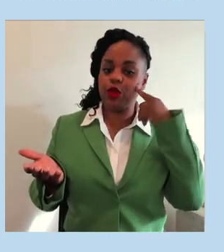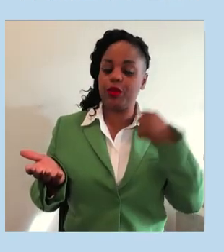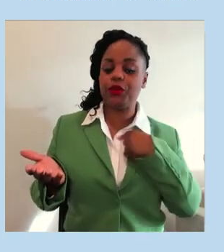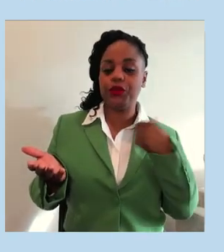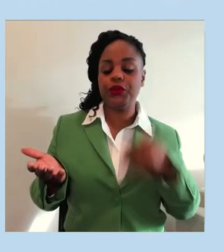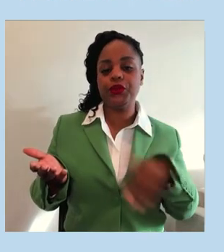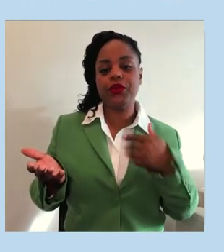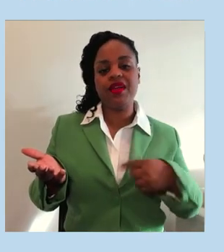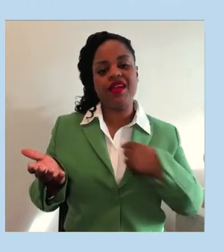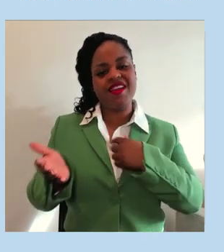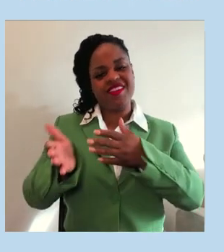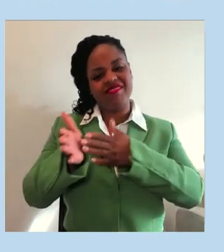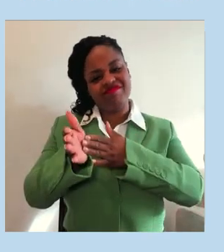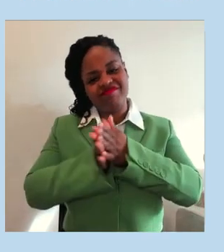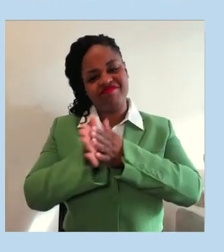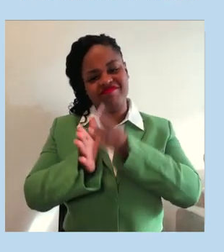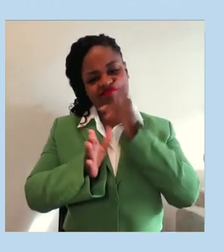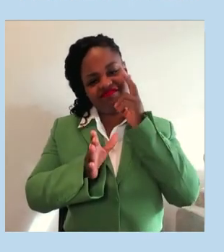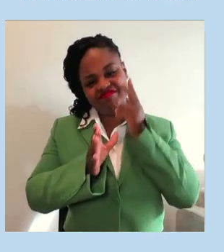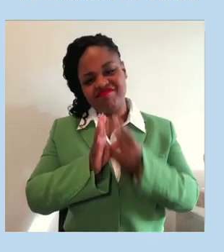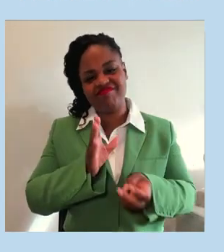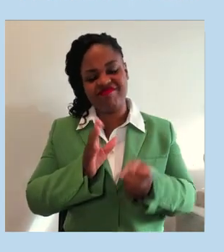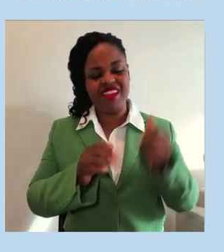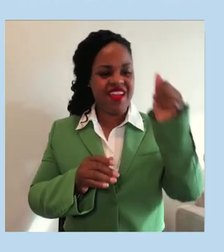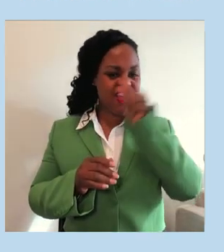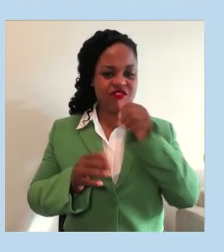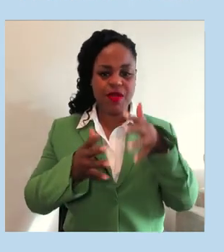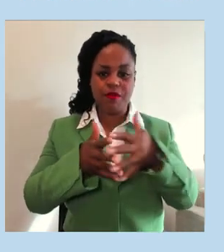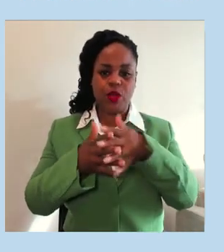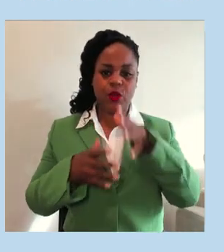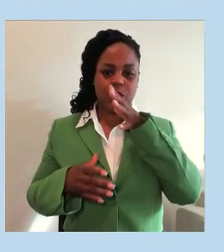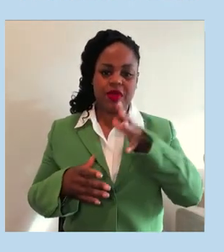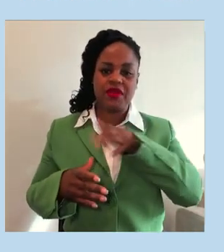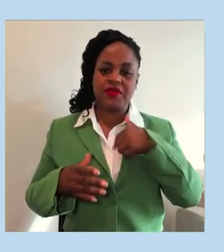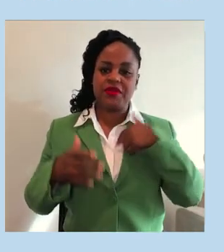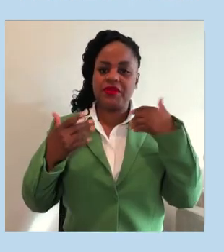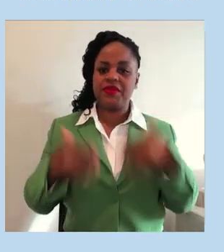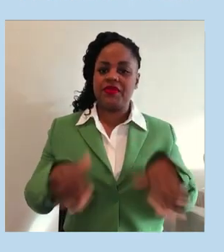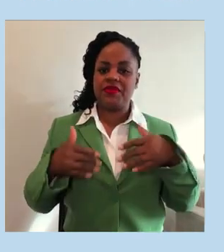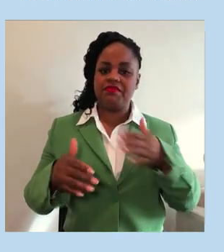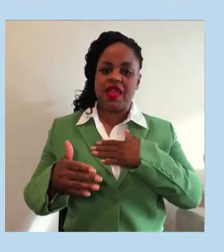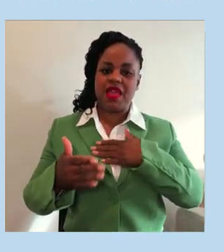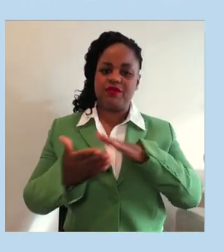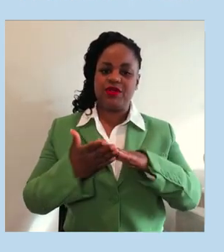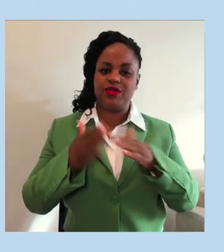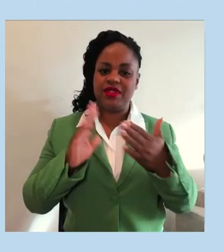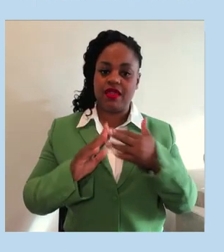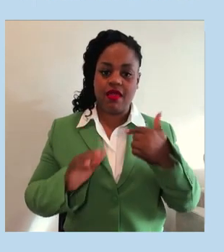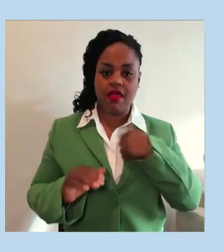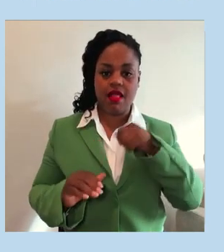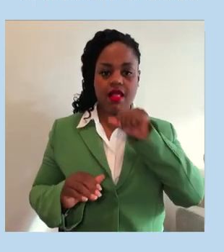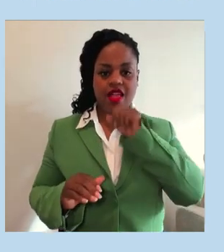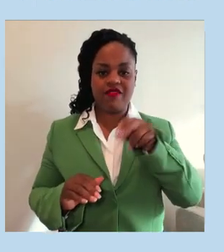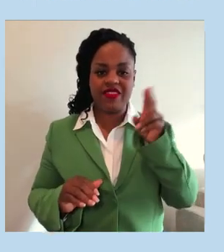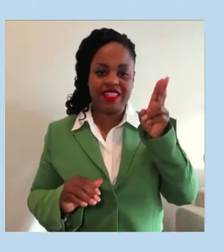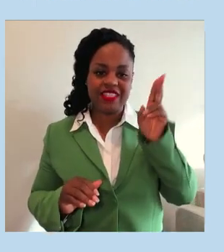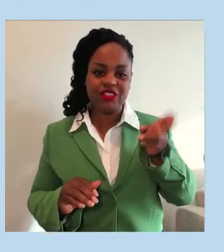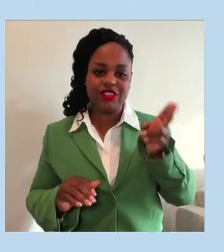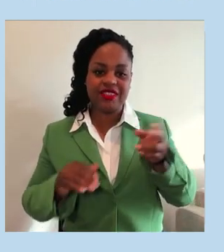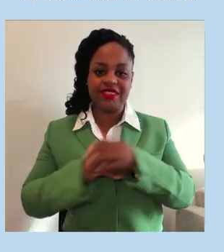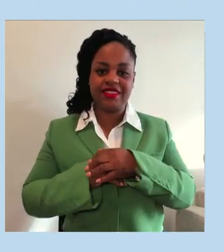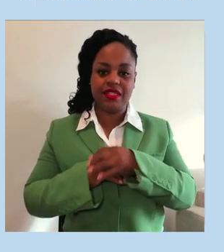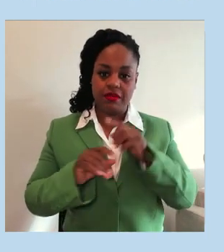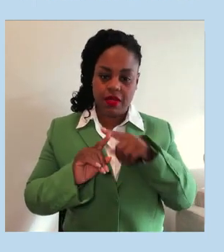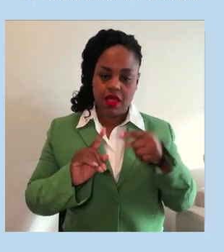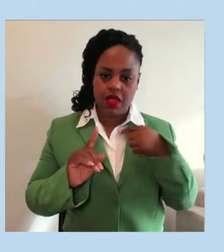my community. I have always loved history, but when I looked through my history books and classes, I didn't always see any stories of the women that